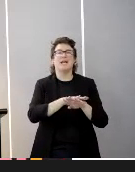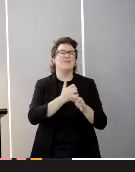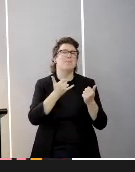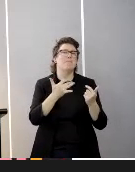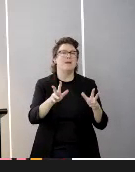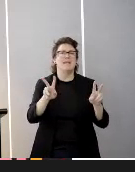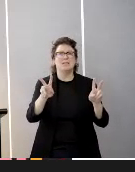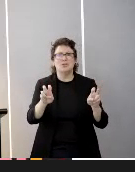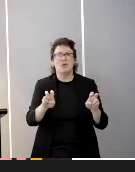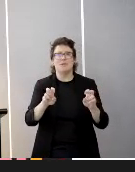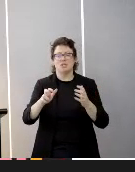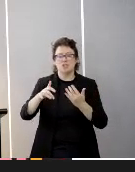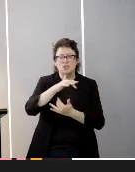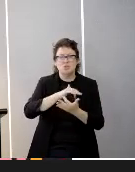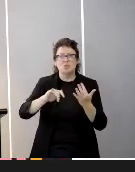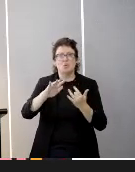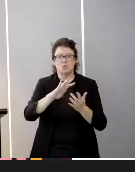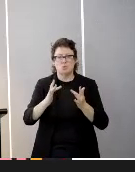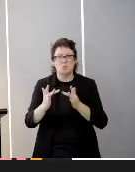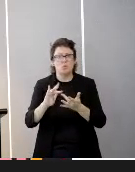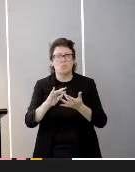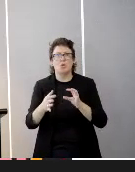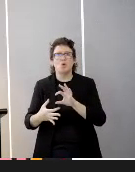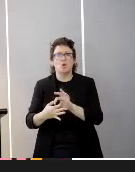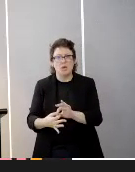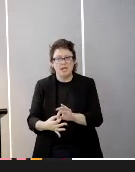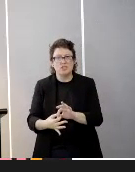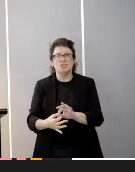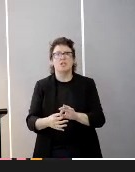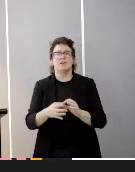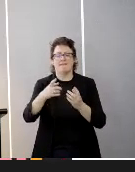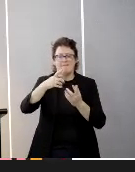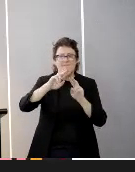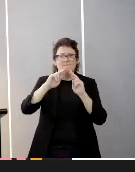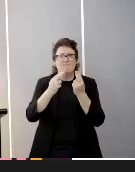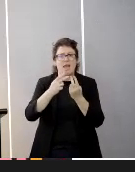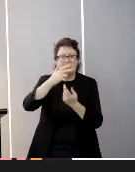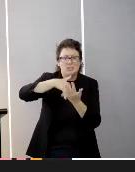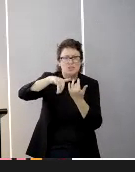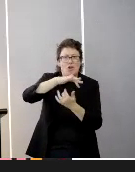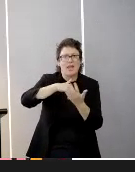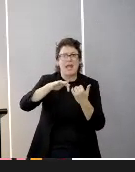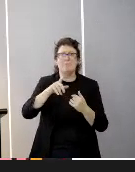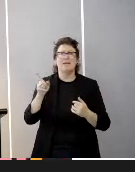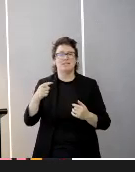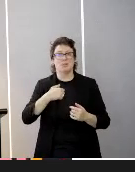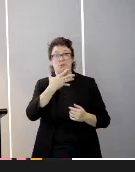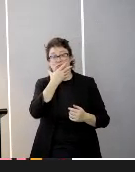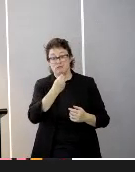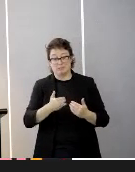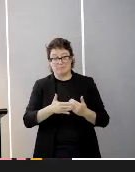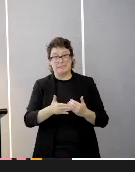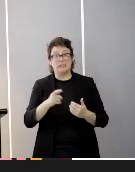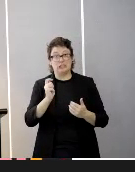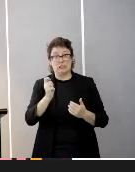importance of social connection, family dynamics, and they've got a Christmas special, which is relevant as we're all going into Christmas